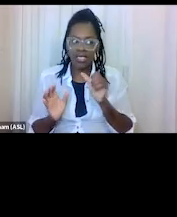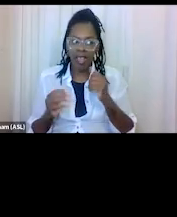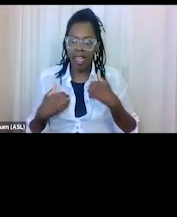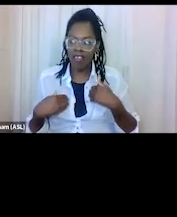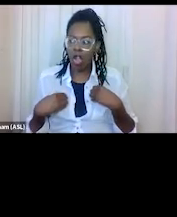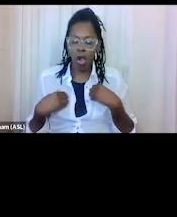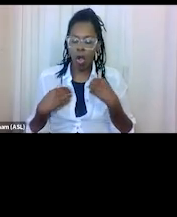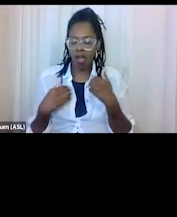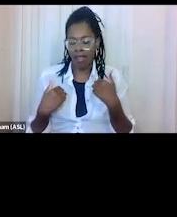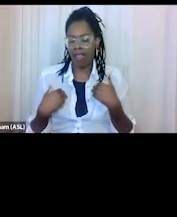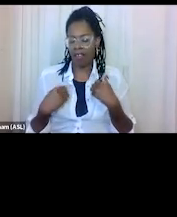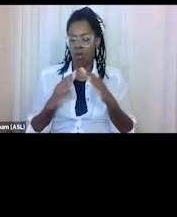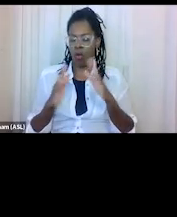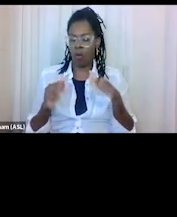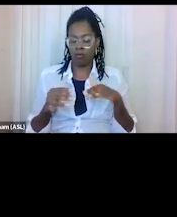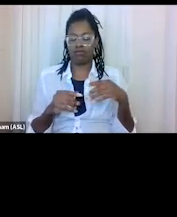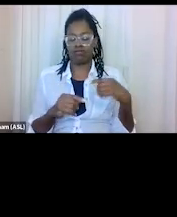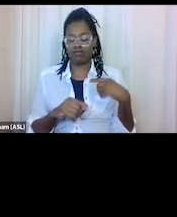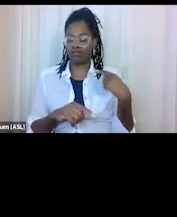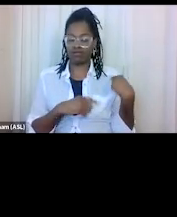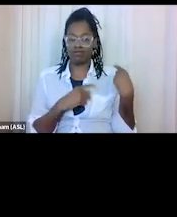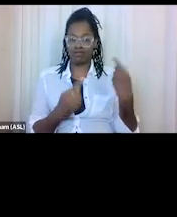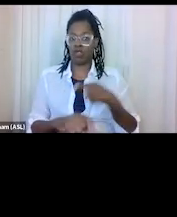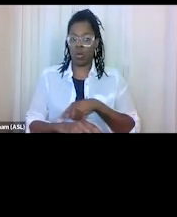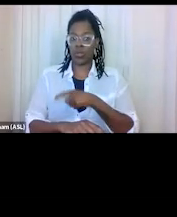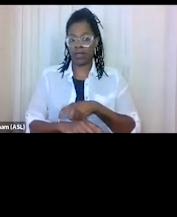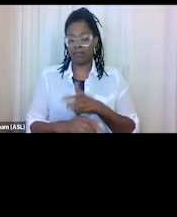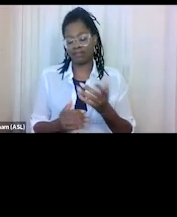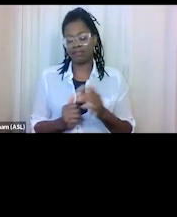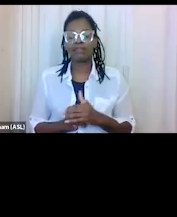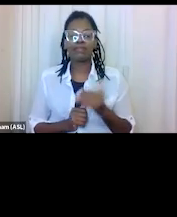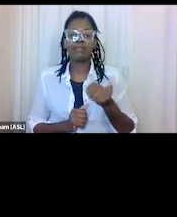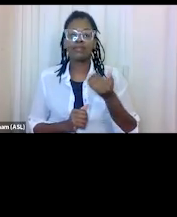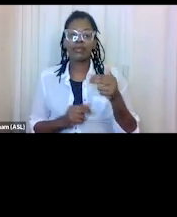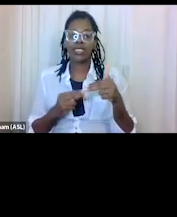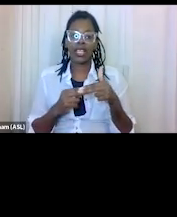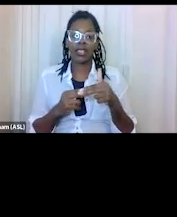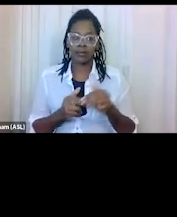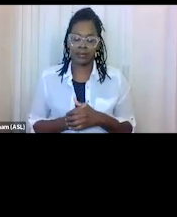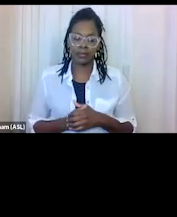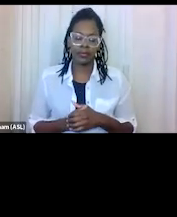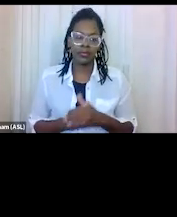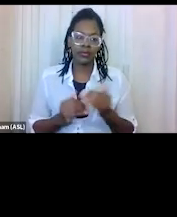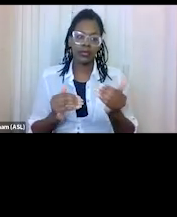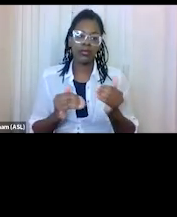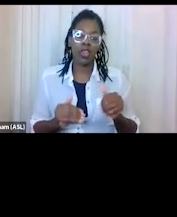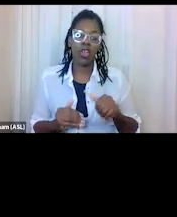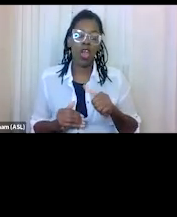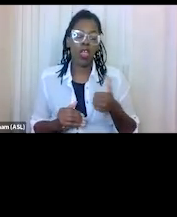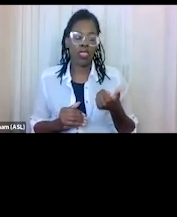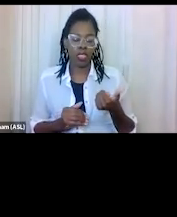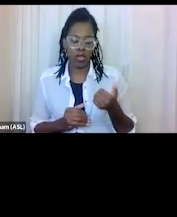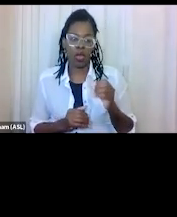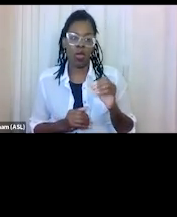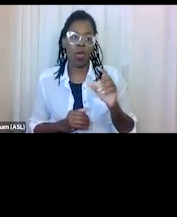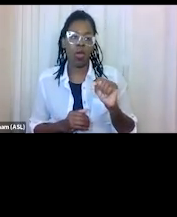So we can go ahead and advance to the next slide. So some other outcomes linked to these